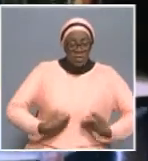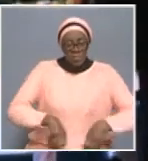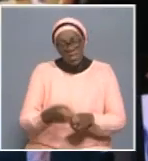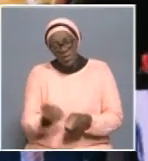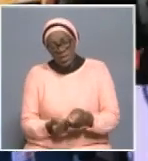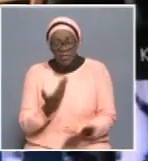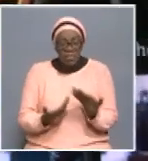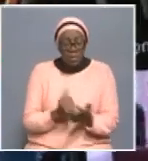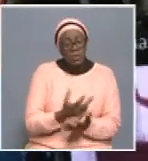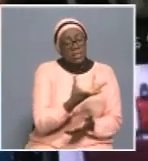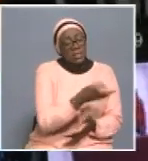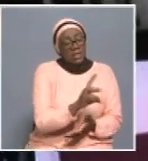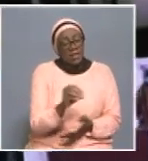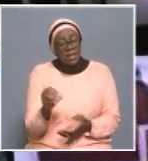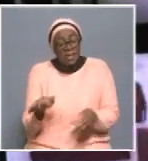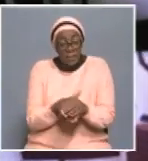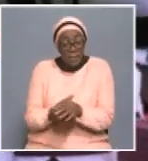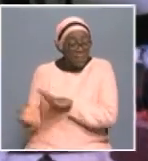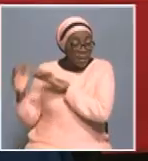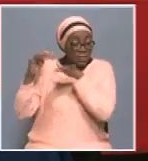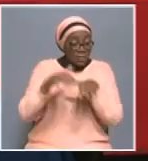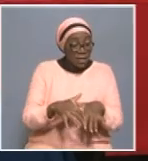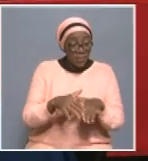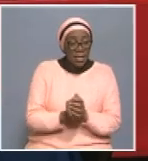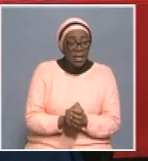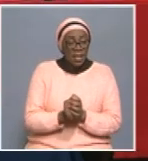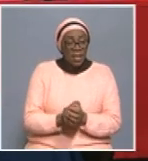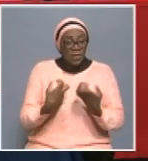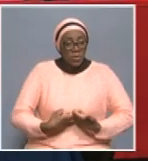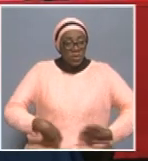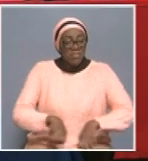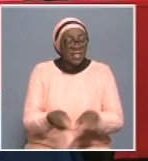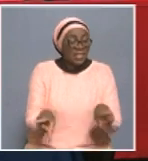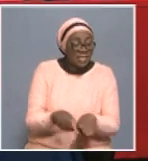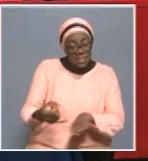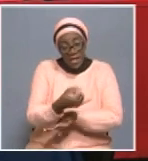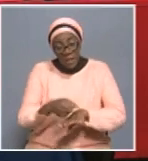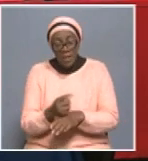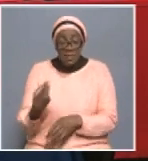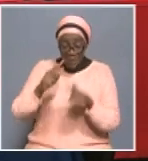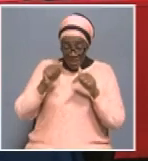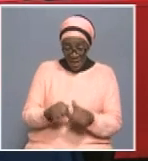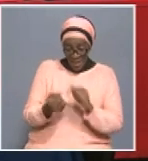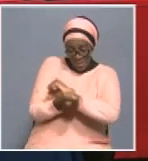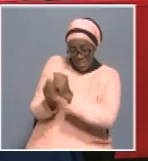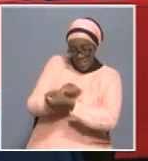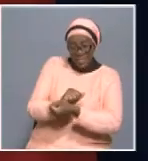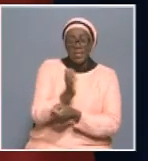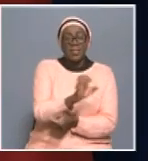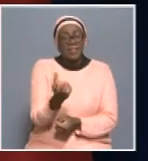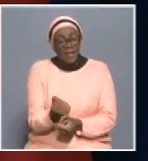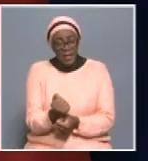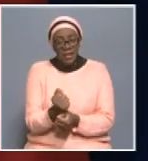delegates plus, and they were able to do that within the provisions and the abilities and capabilities of